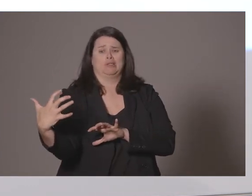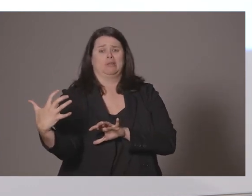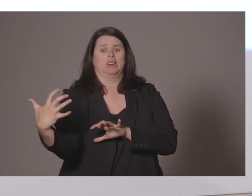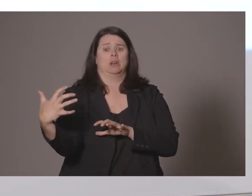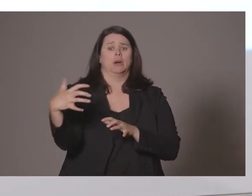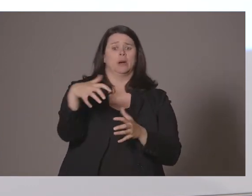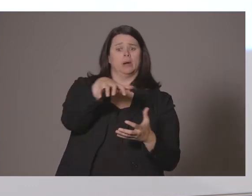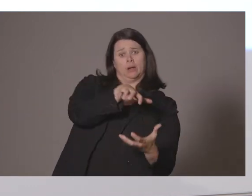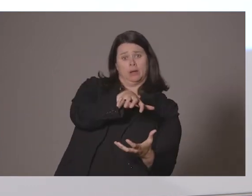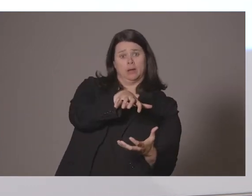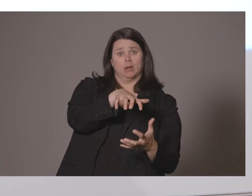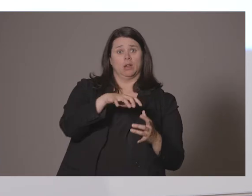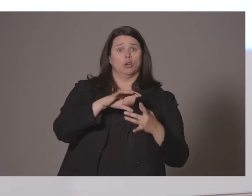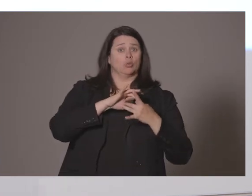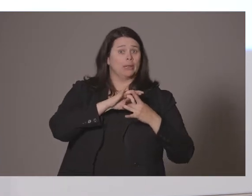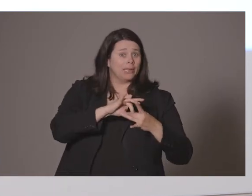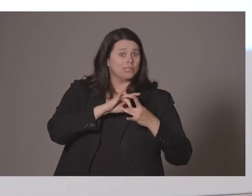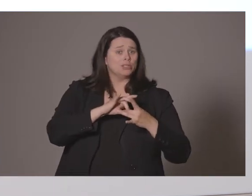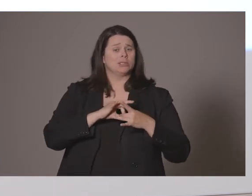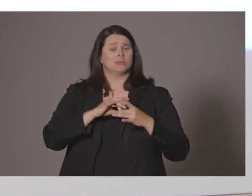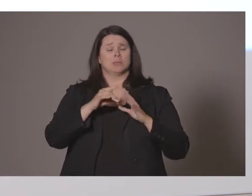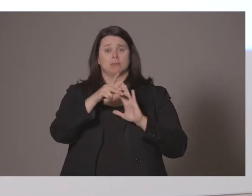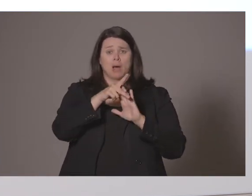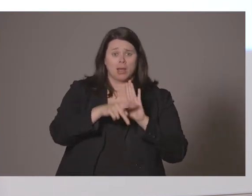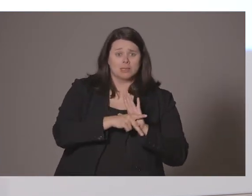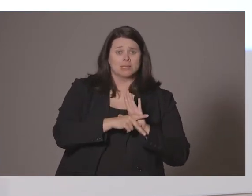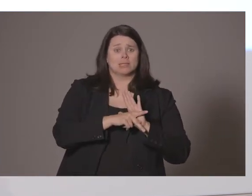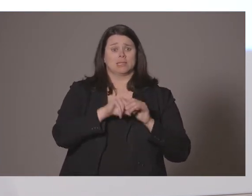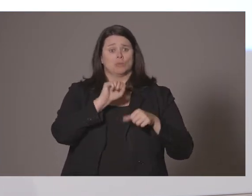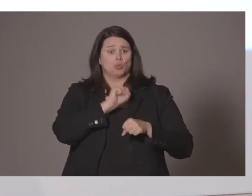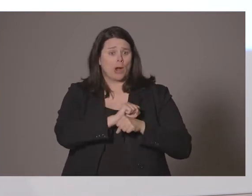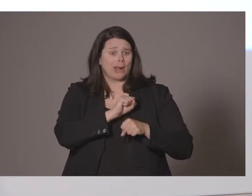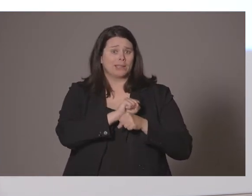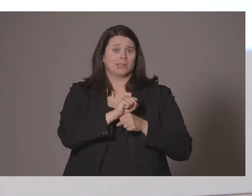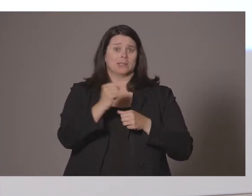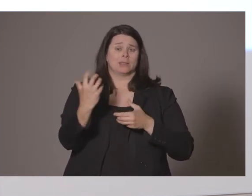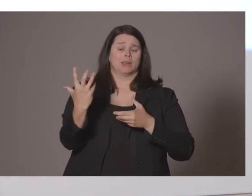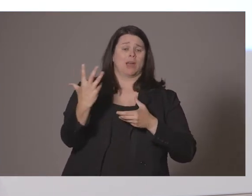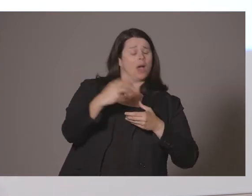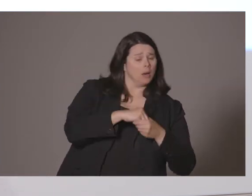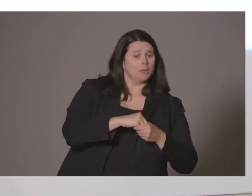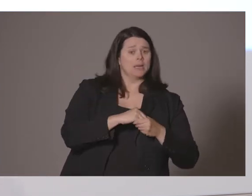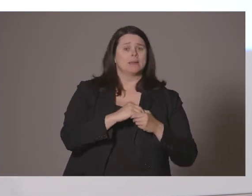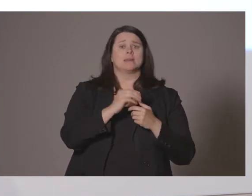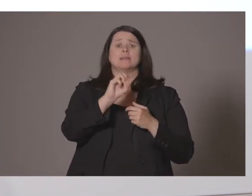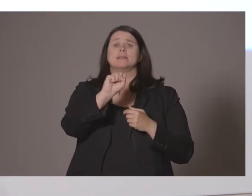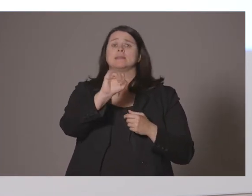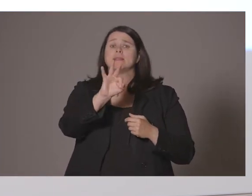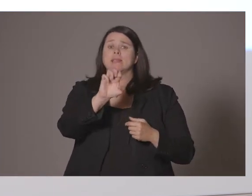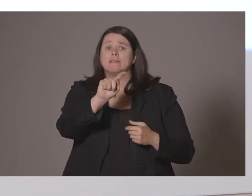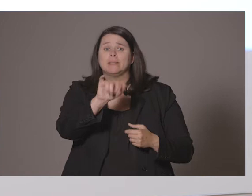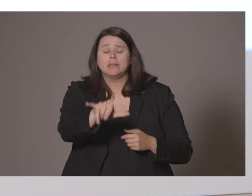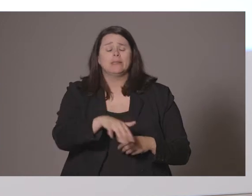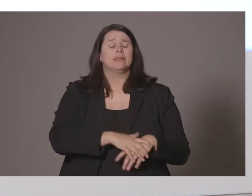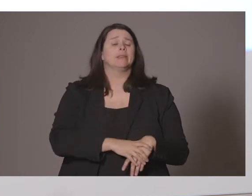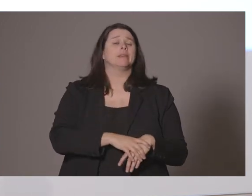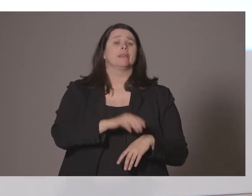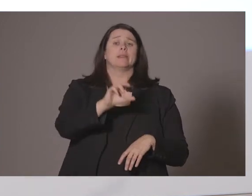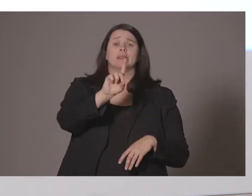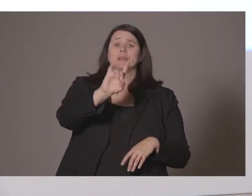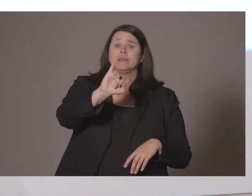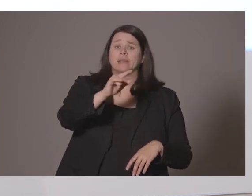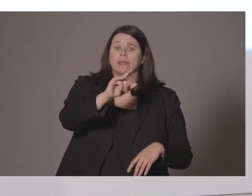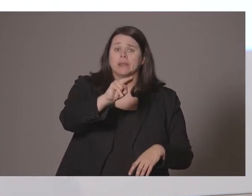and practices in relationship where we integrate safety, where we integrate belonging, where we integrate dignity and purpose in